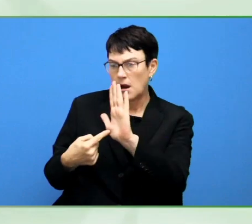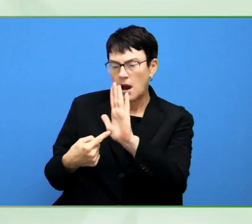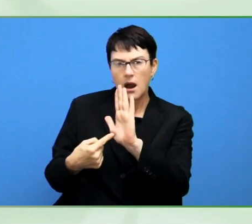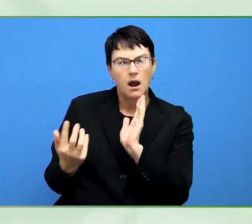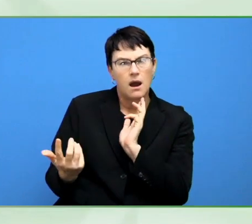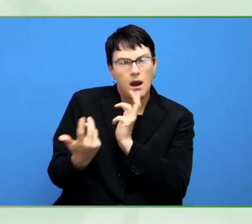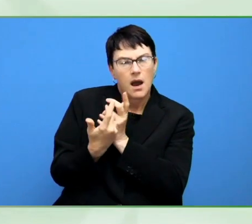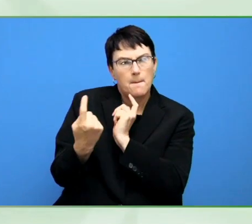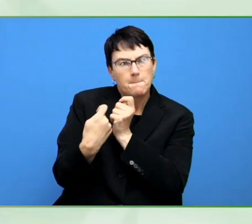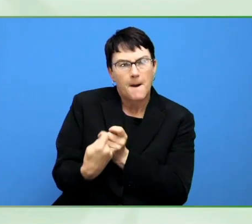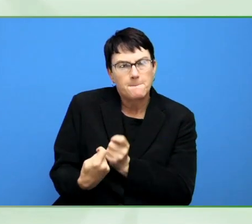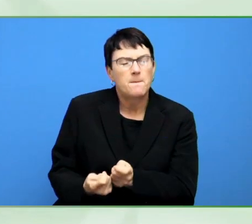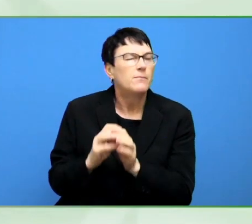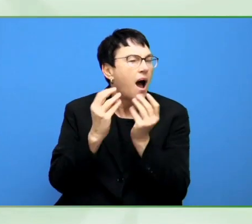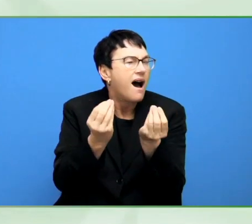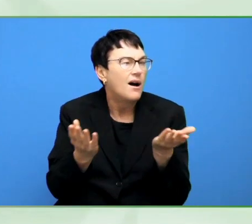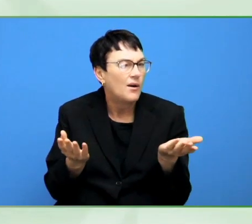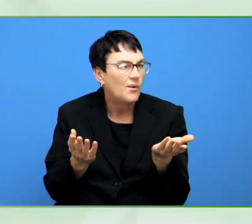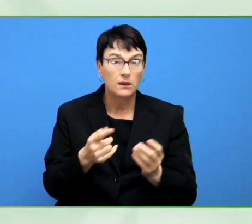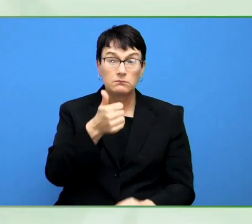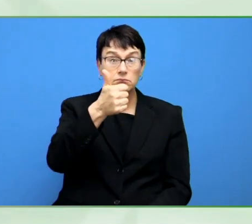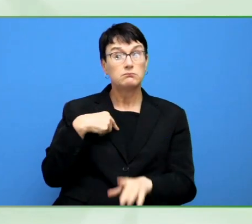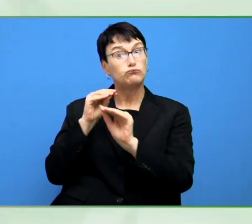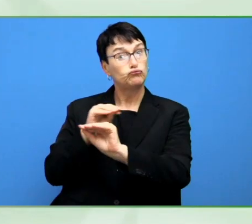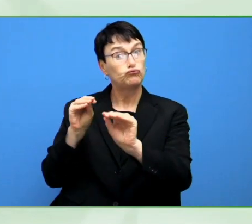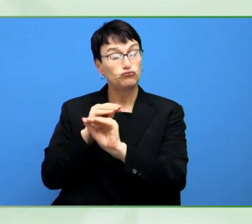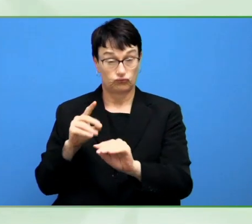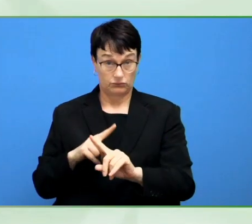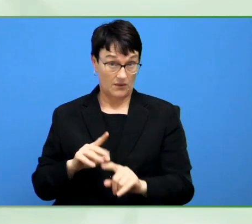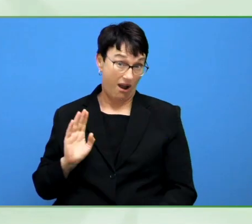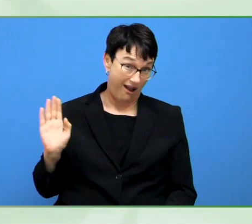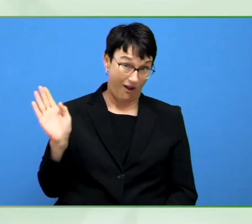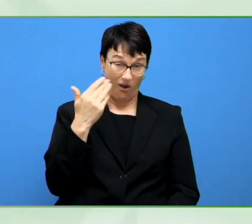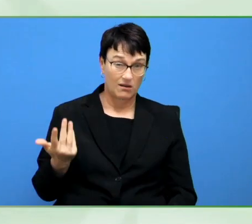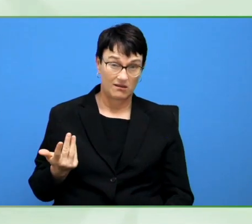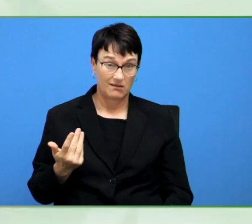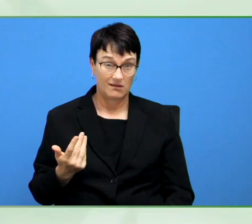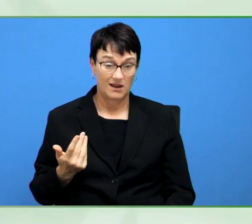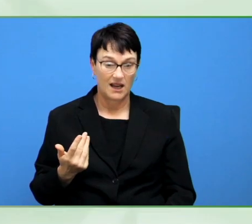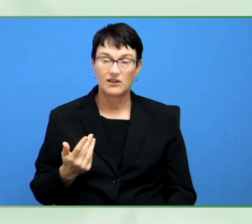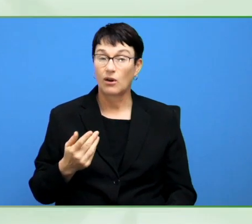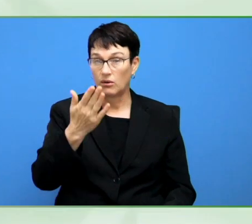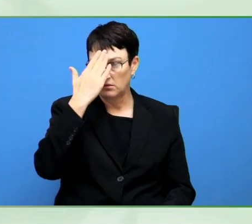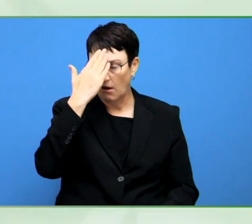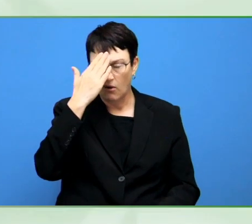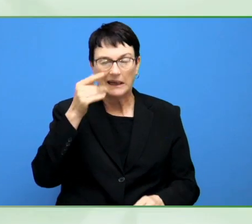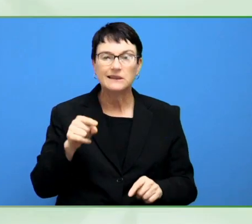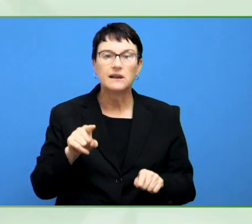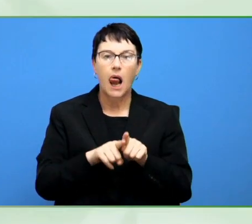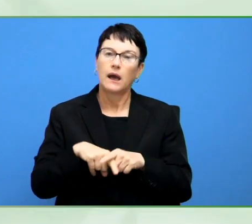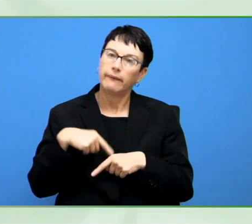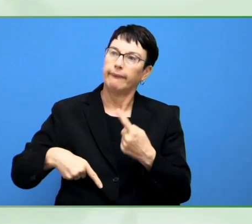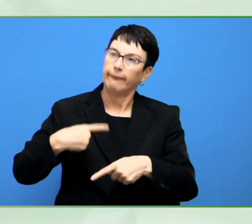remediation, but that's a hamster wheel. If an organization gets on that hamster wheel forever, they're spending their money on audit and